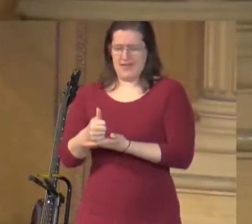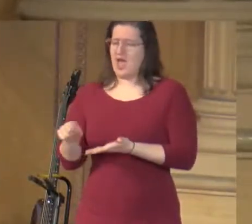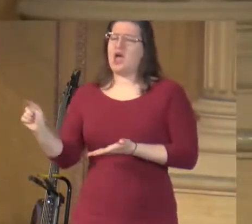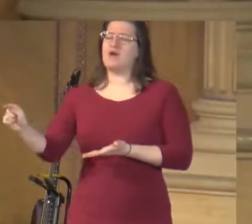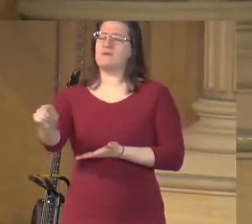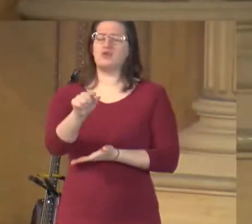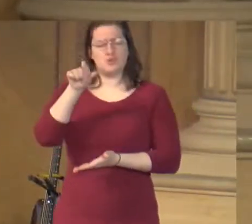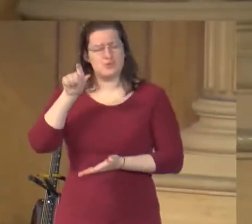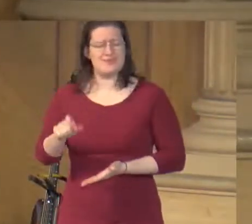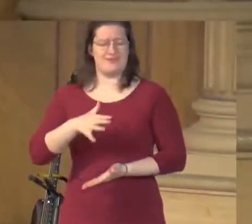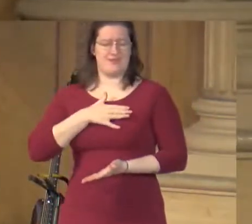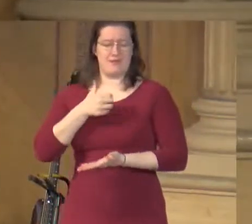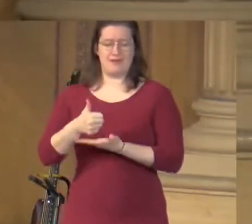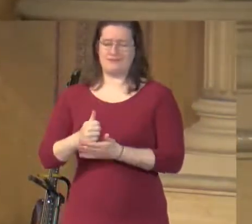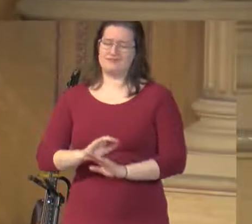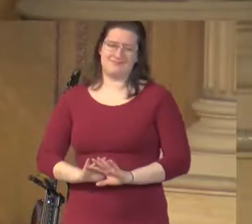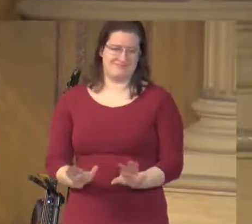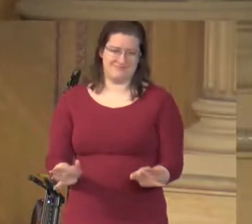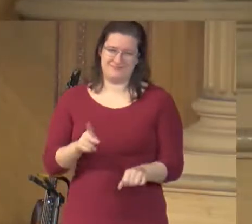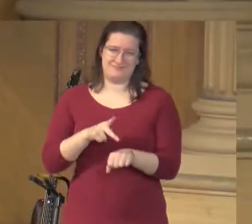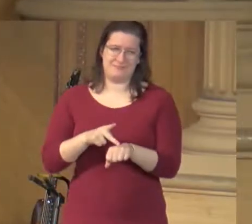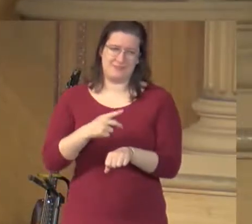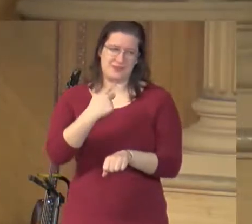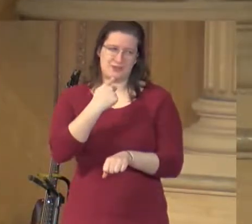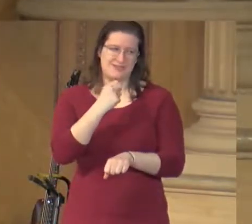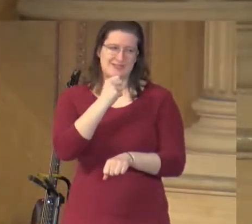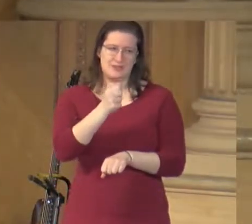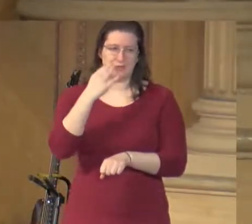And Peter says don't suffer like that.